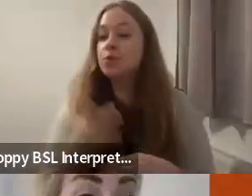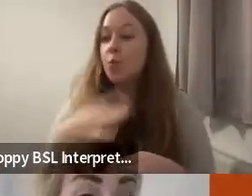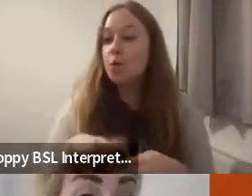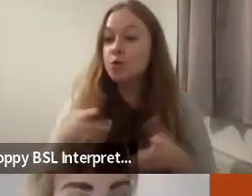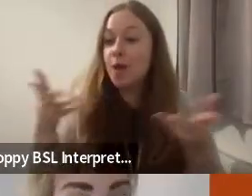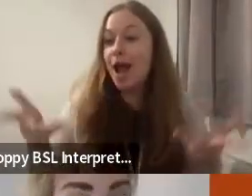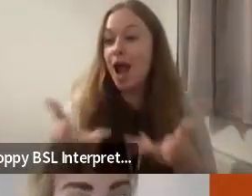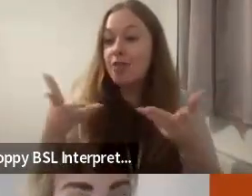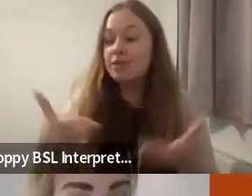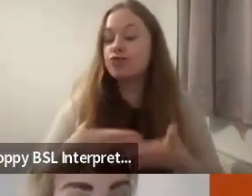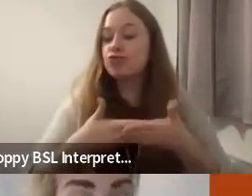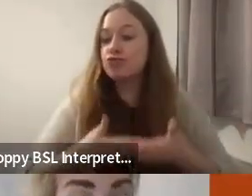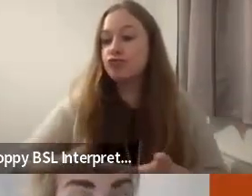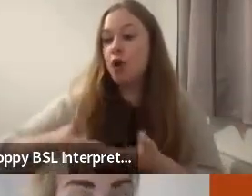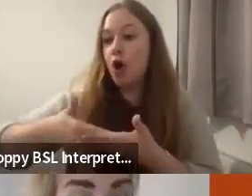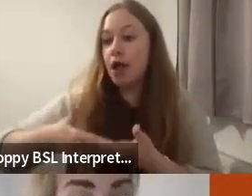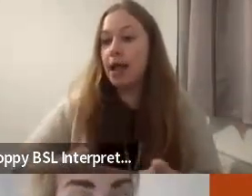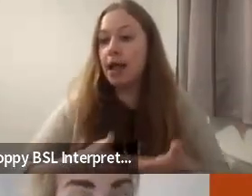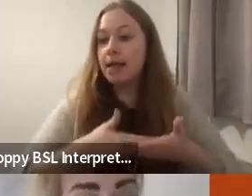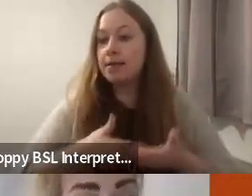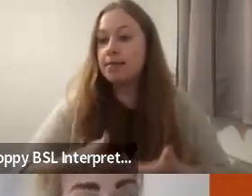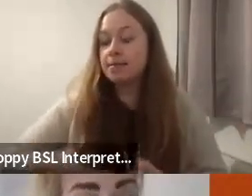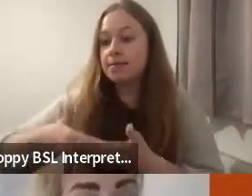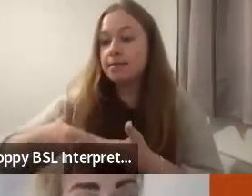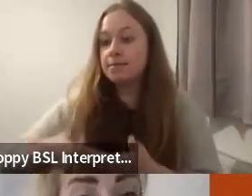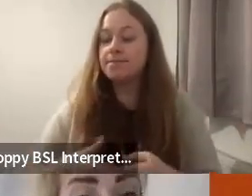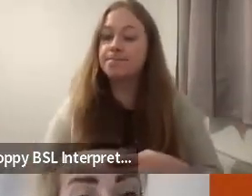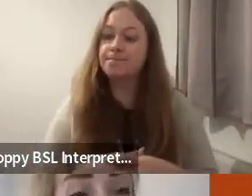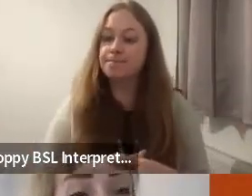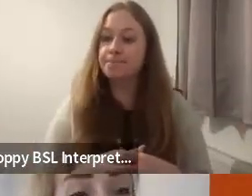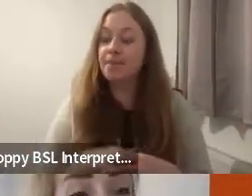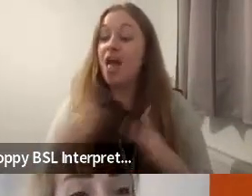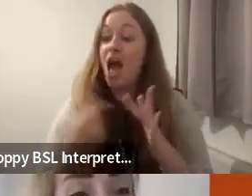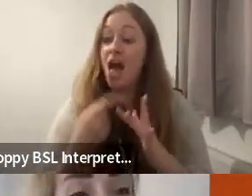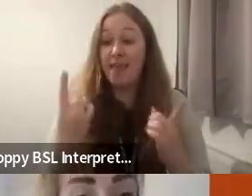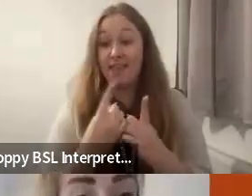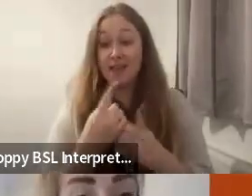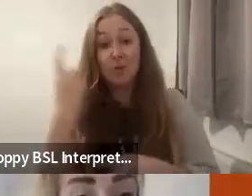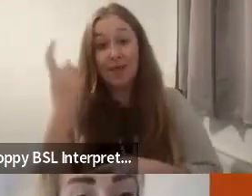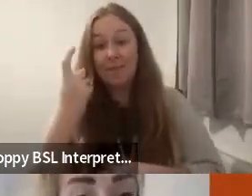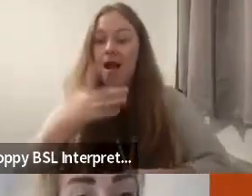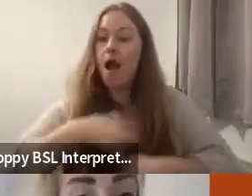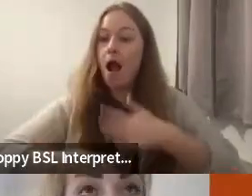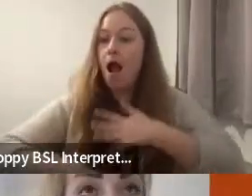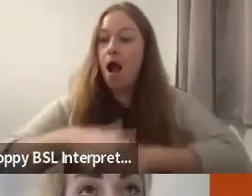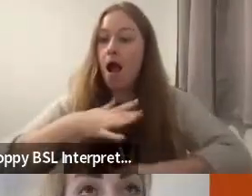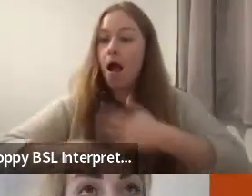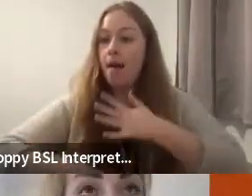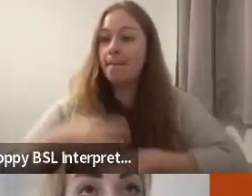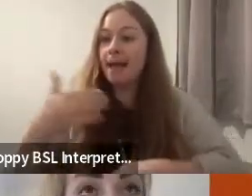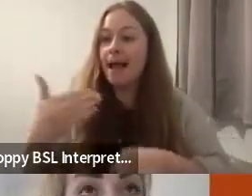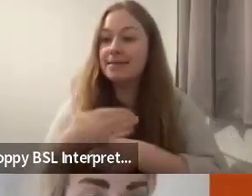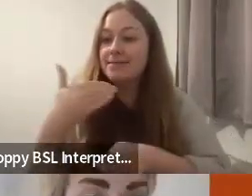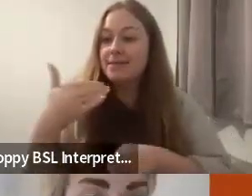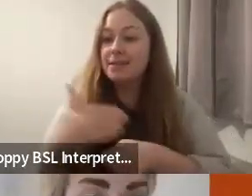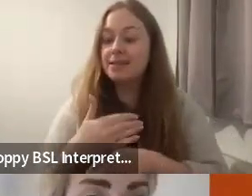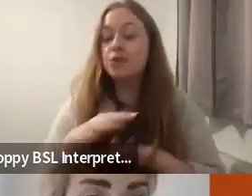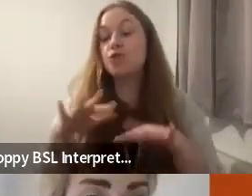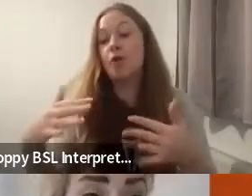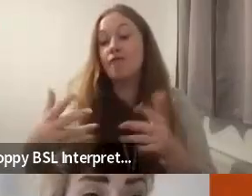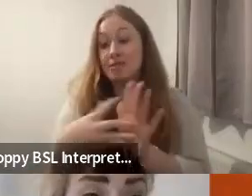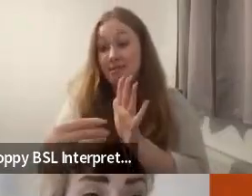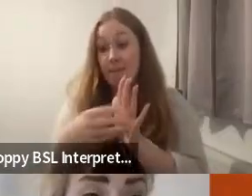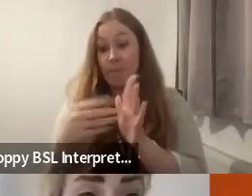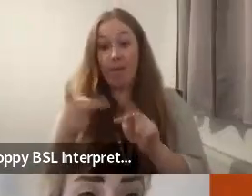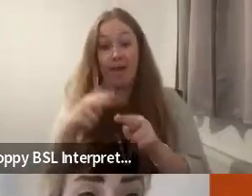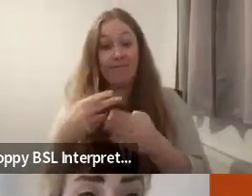encourage rocking. Okay. The other thing to think about is any calming activities. So if we're giving a child an activity to